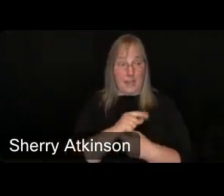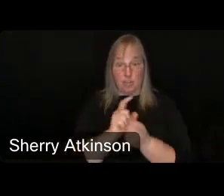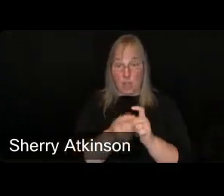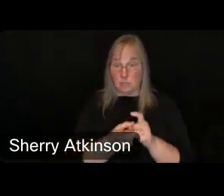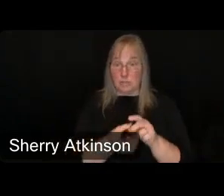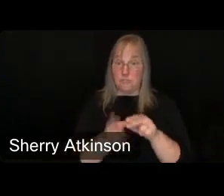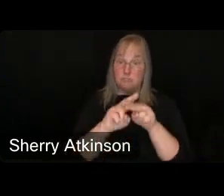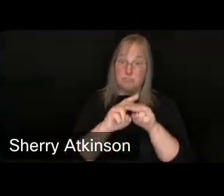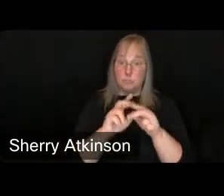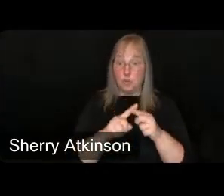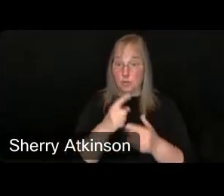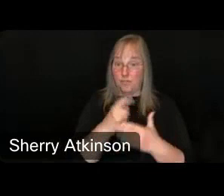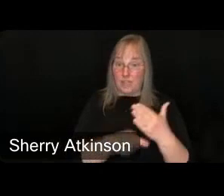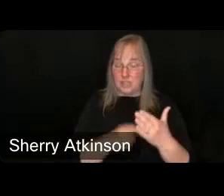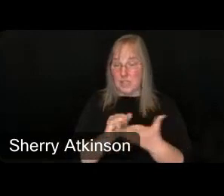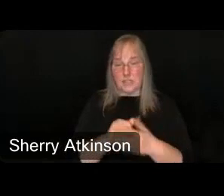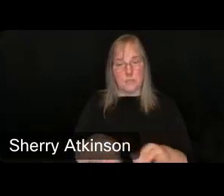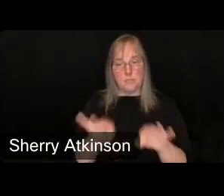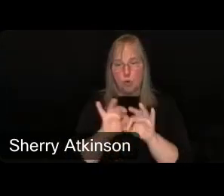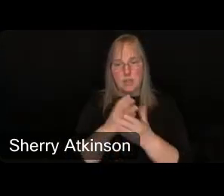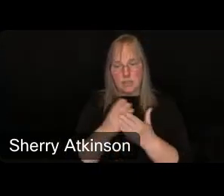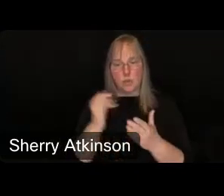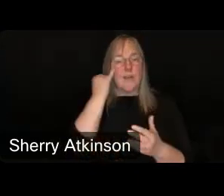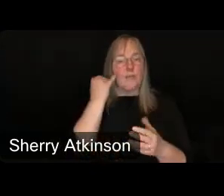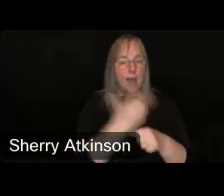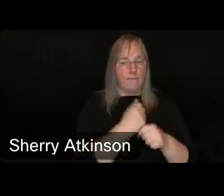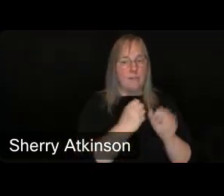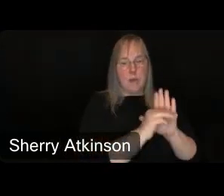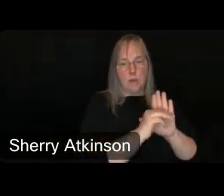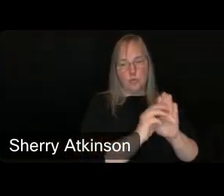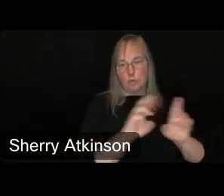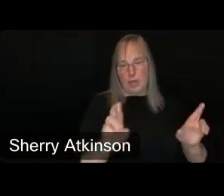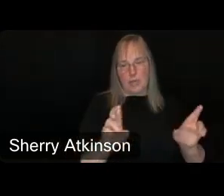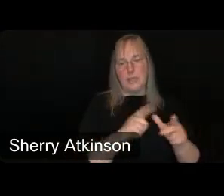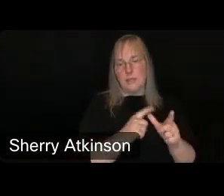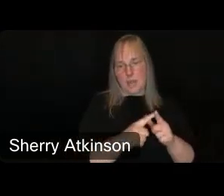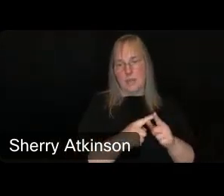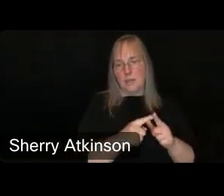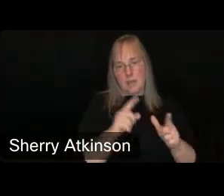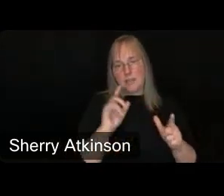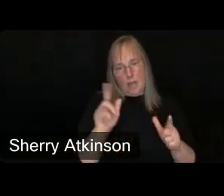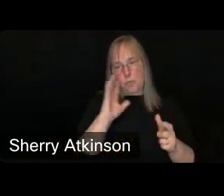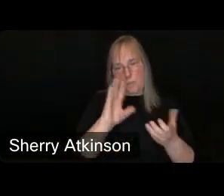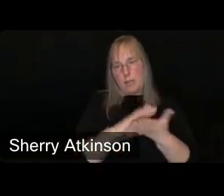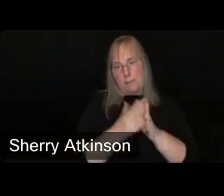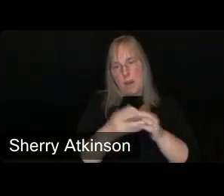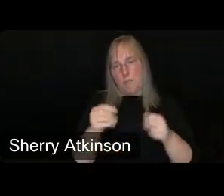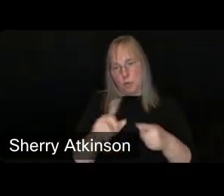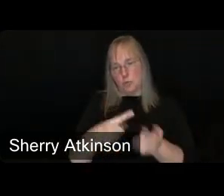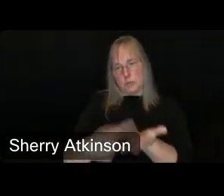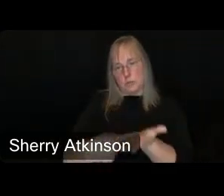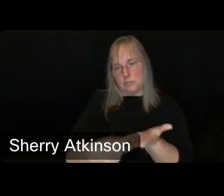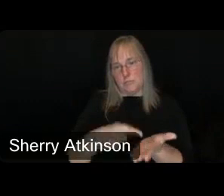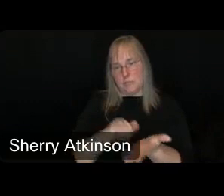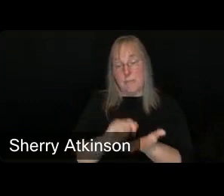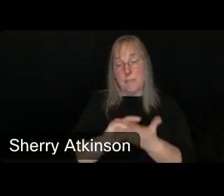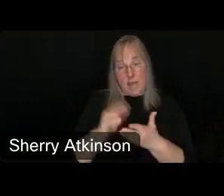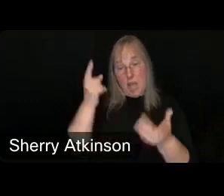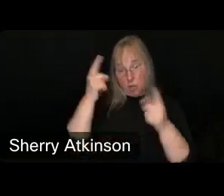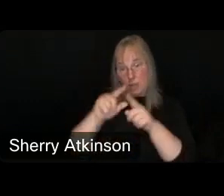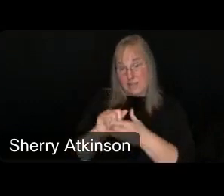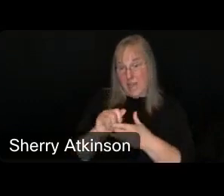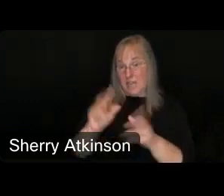So if we get the model ready, that will be an opportunity to talk about that as well. But I agree, this is actually a very important issue,